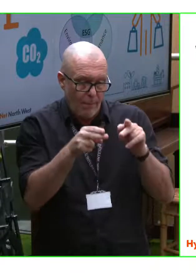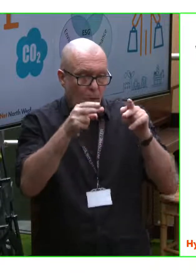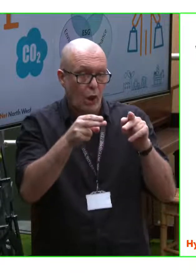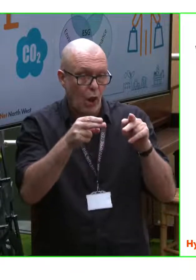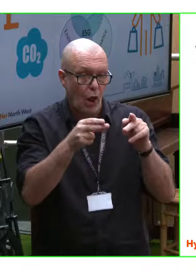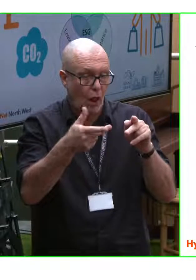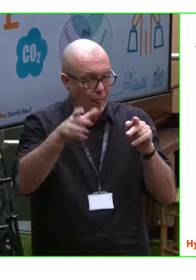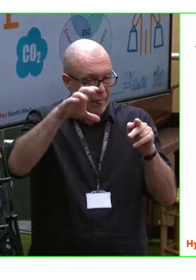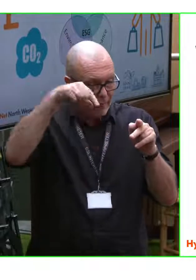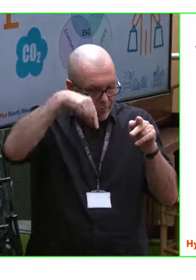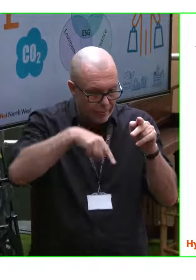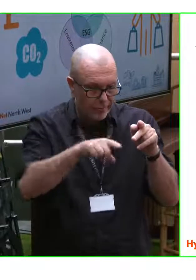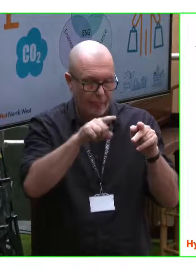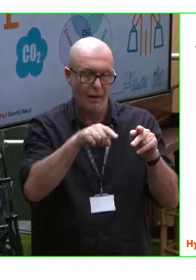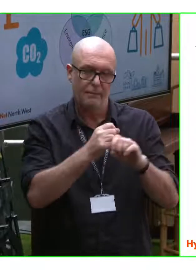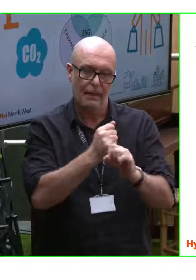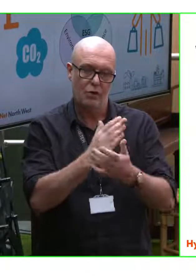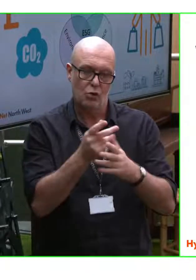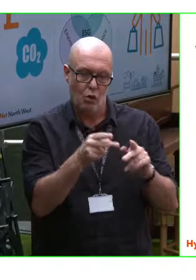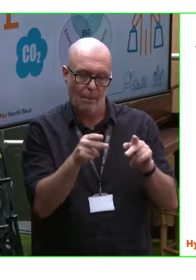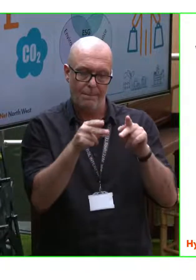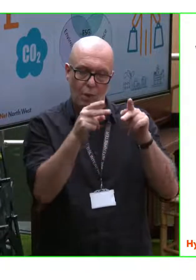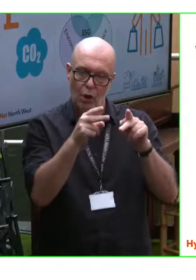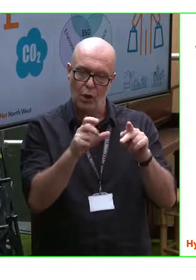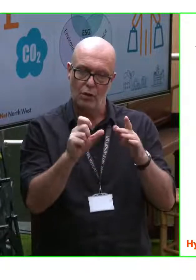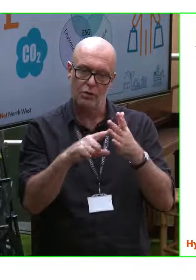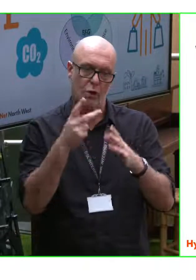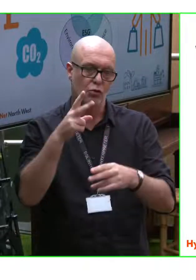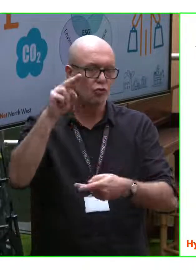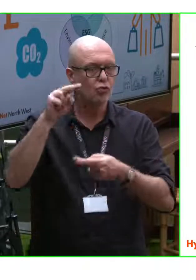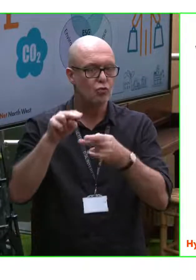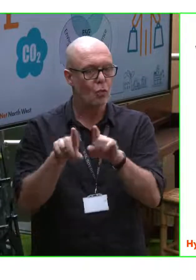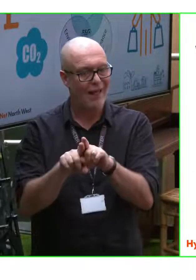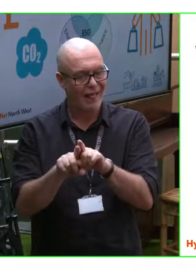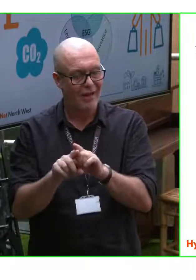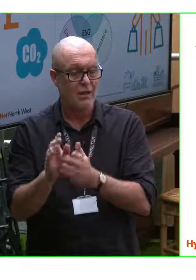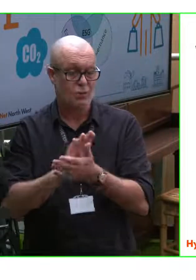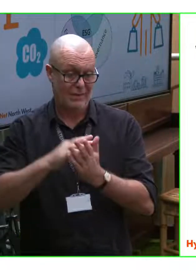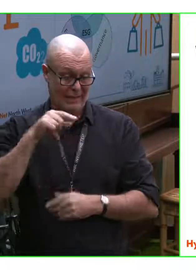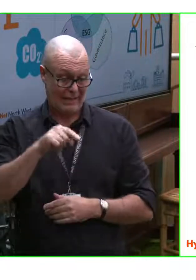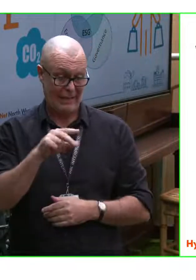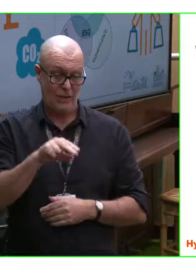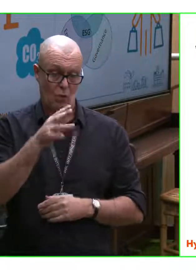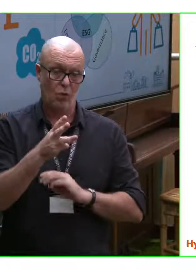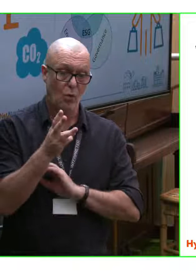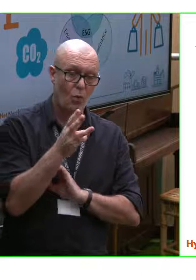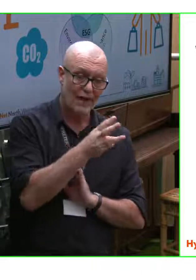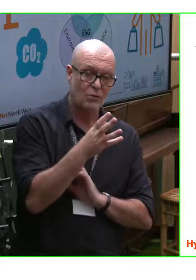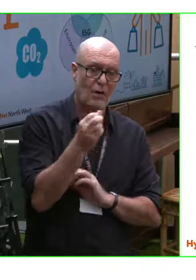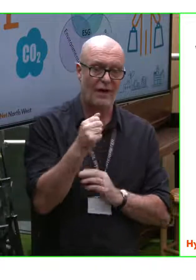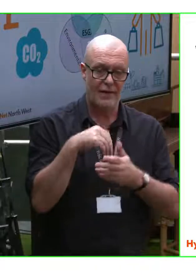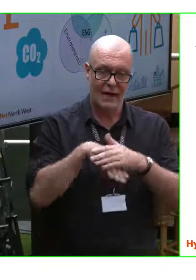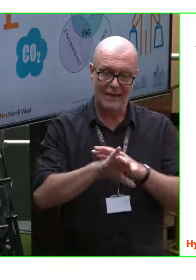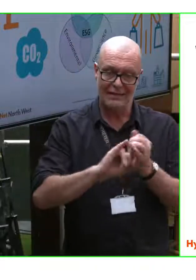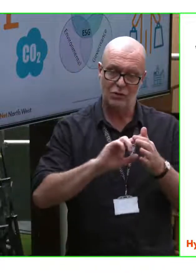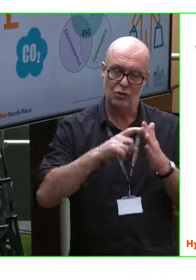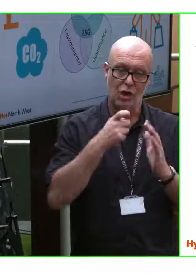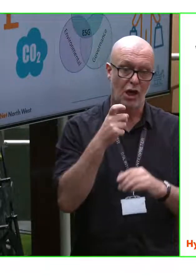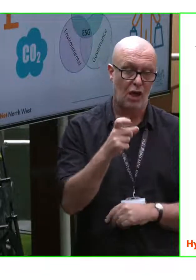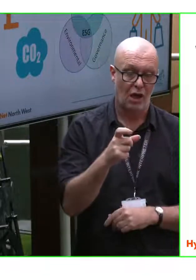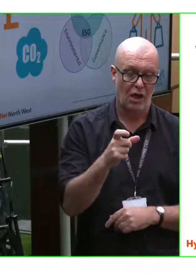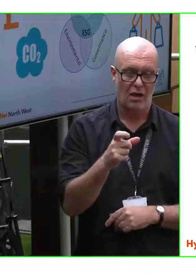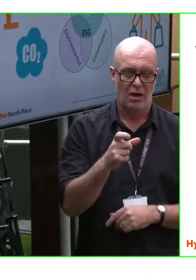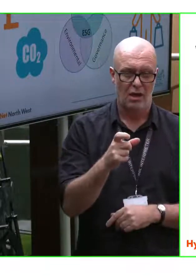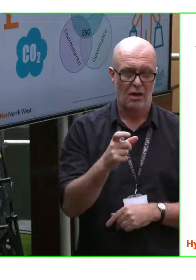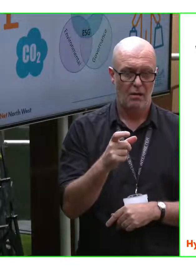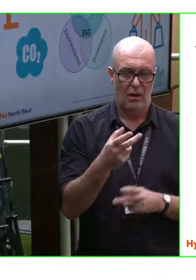in, and they are making sure that bottle is low carbon. So here in the Northwest region, we have Encirc, which is one of the largest